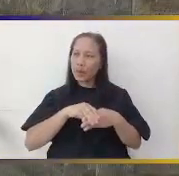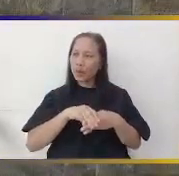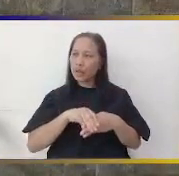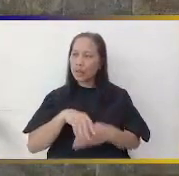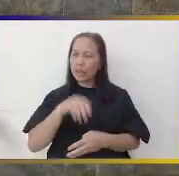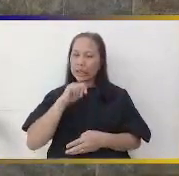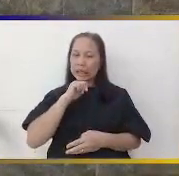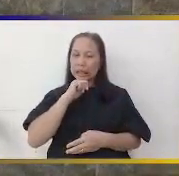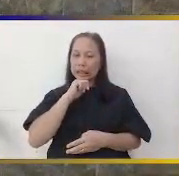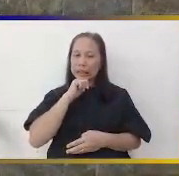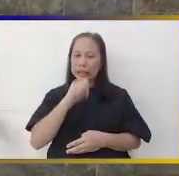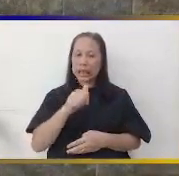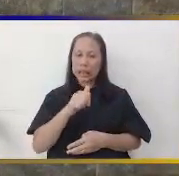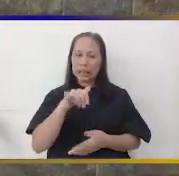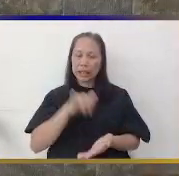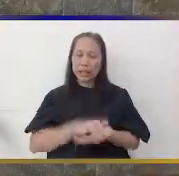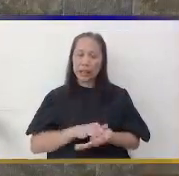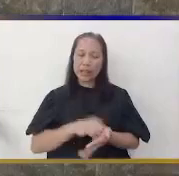po ang